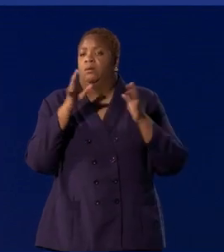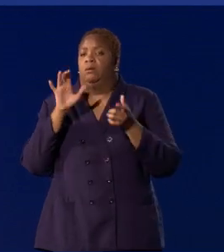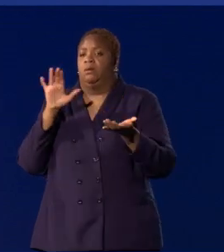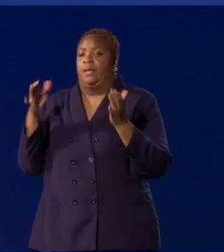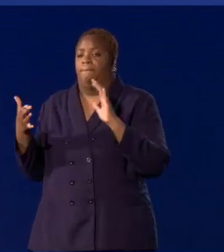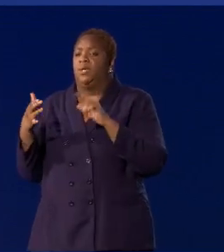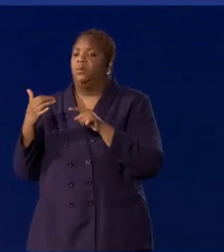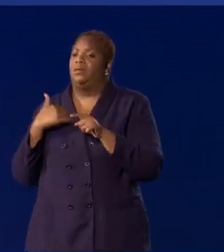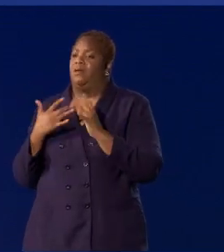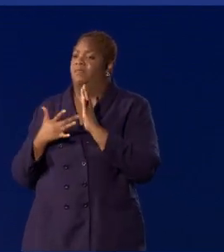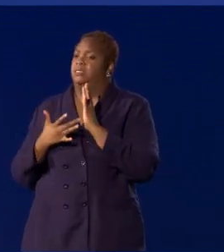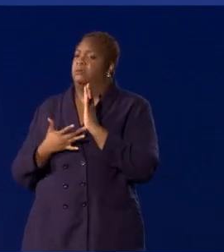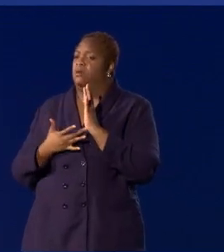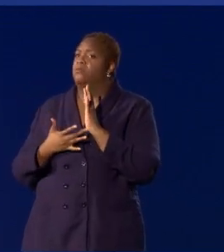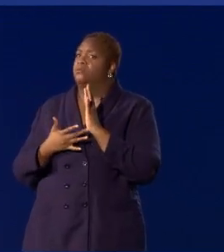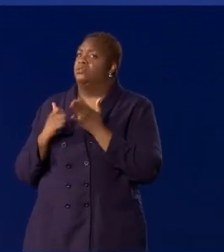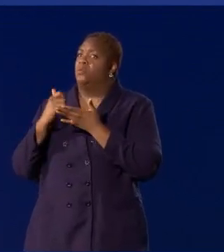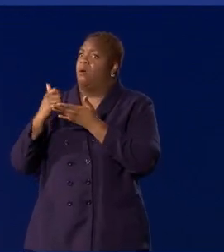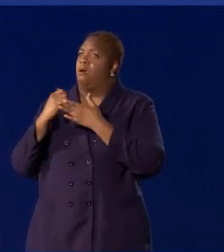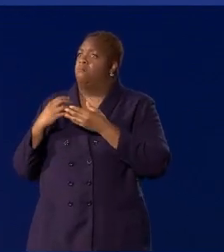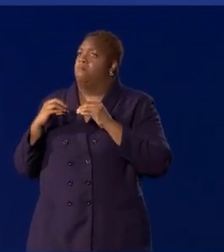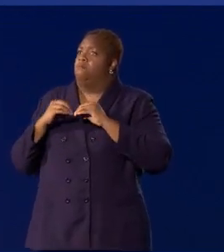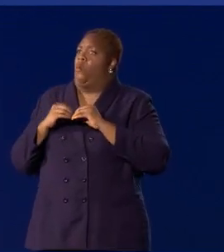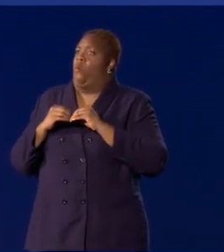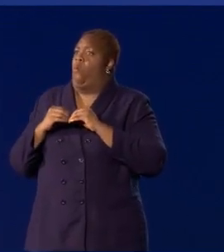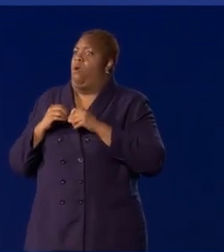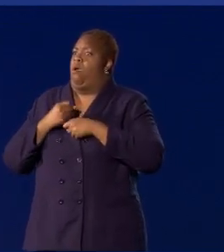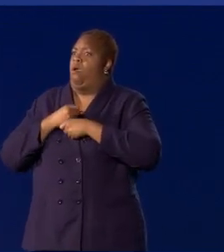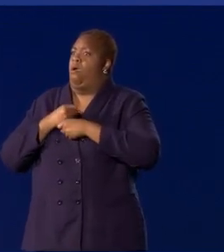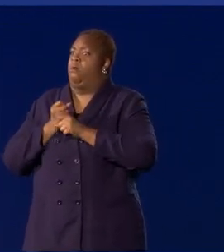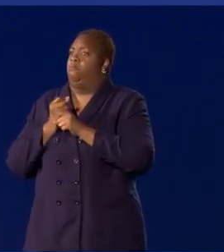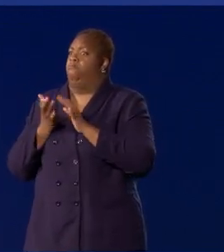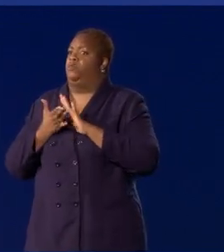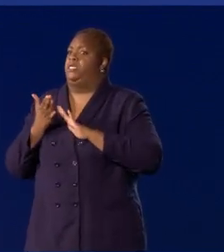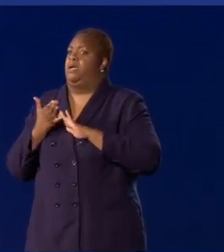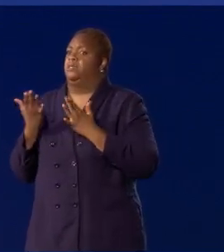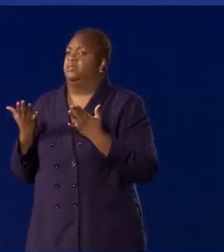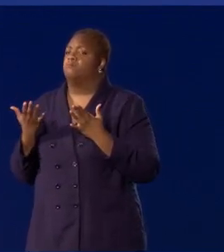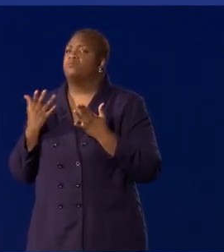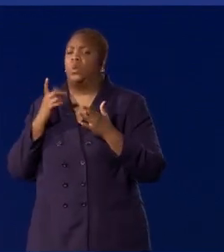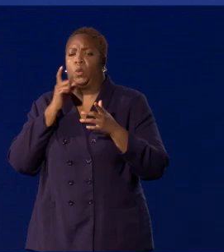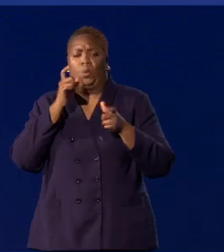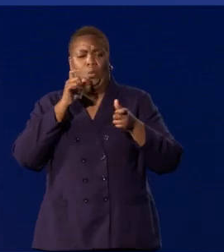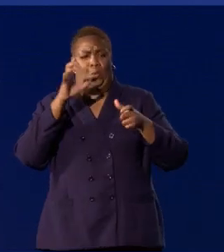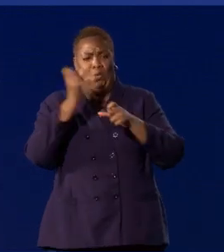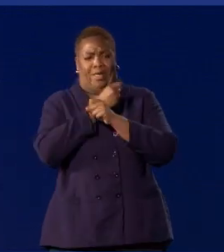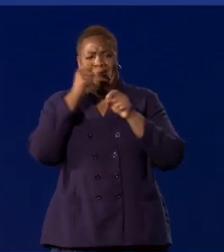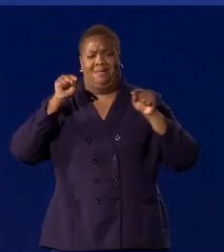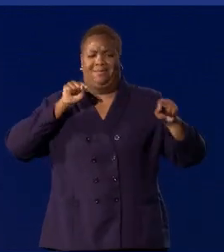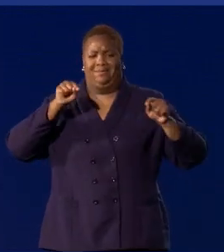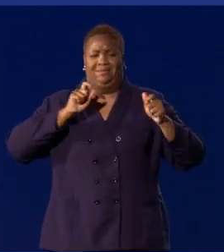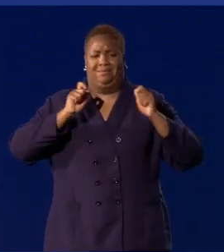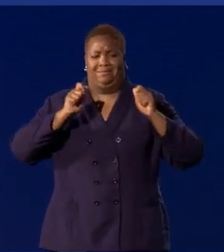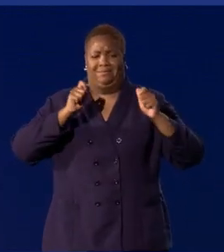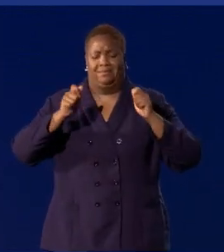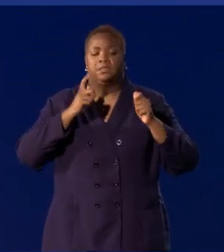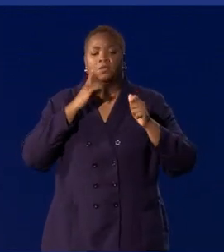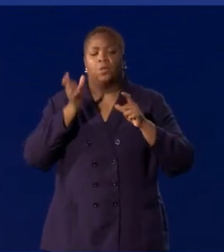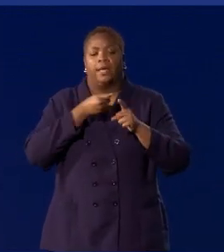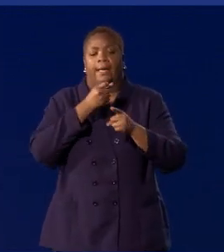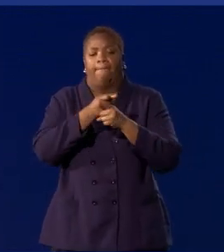fact that we have these technologies that will make us more productive. Who wins that race will have an enormous impact on the future of work.